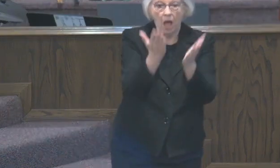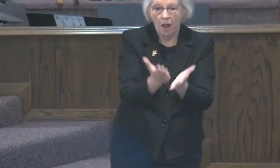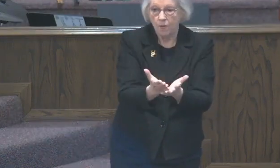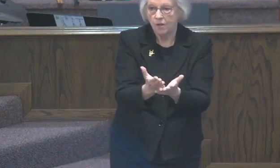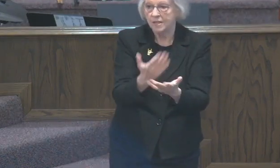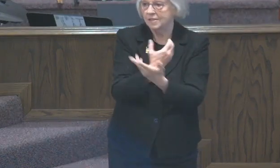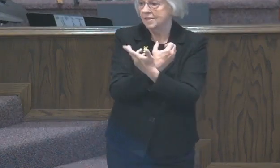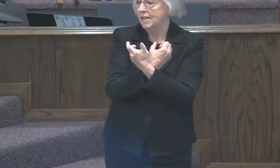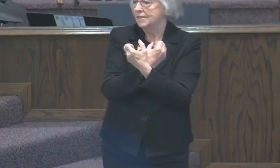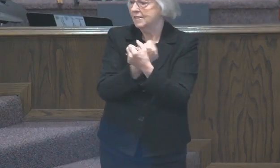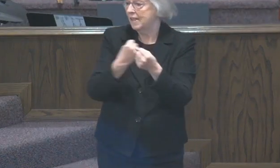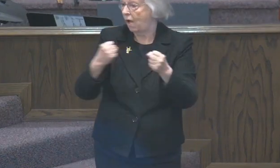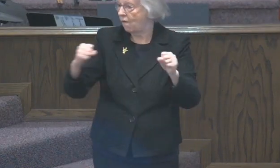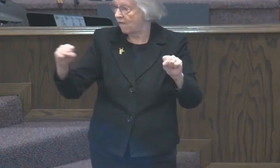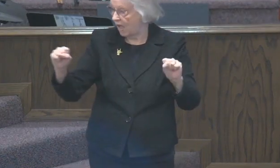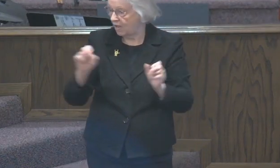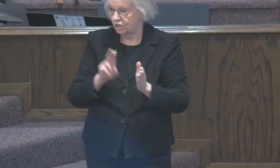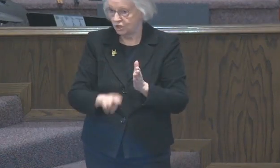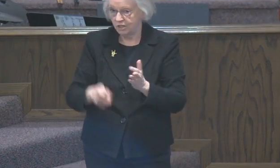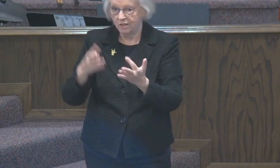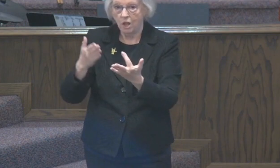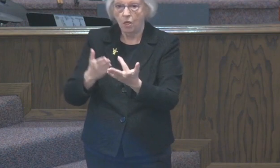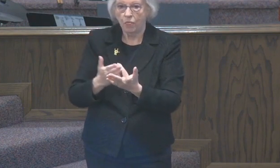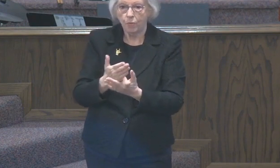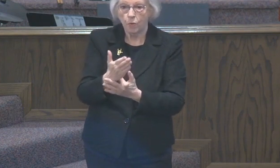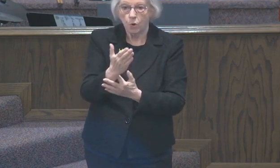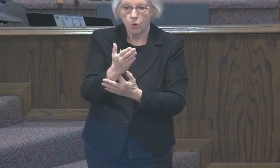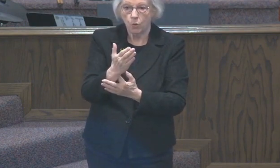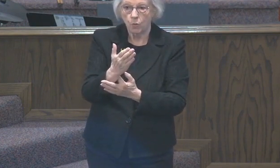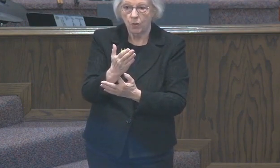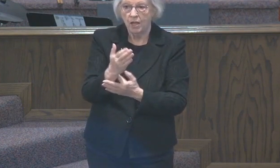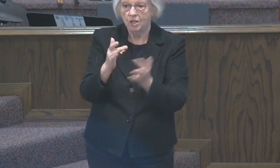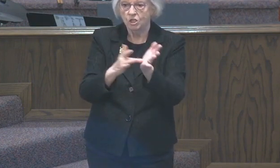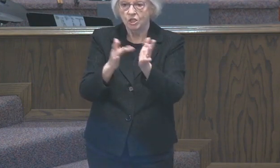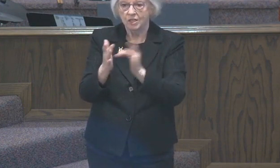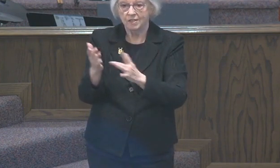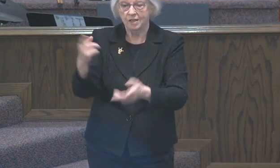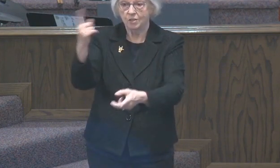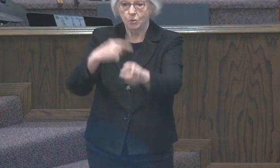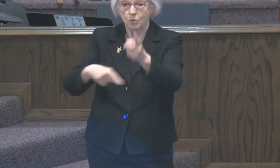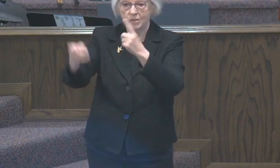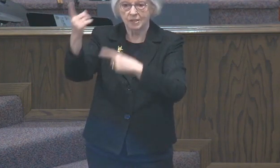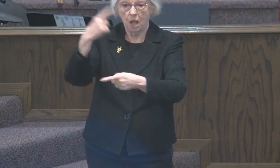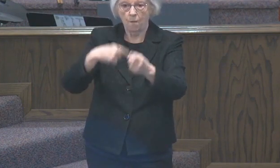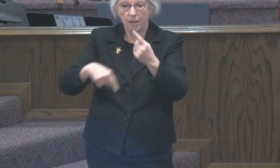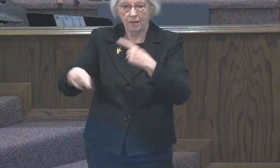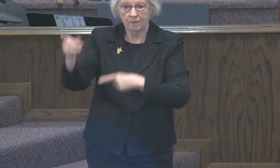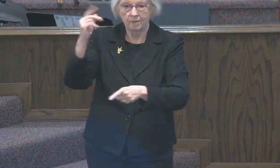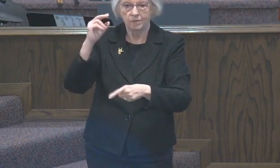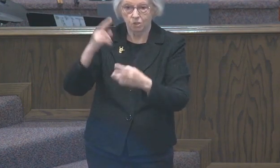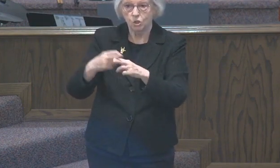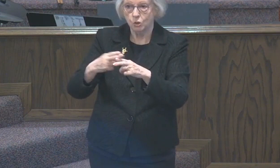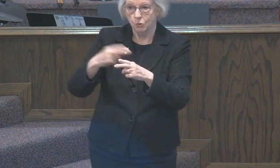that God put in place for man to have a relationship with the Father. The common thread